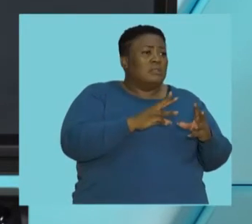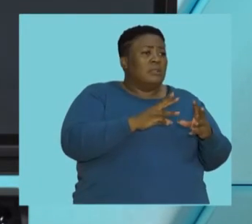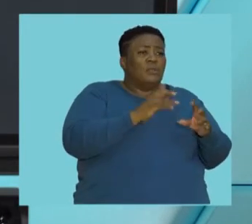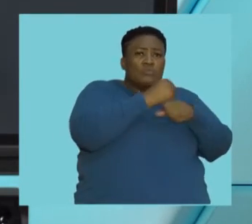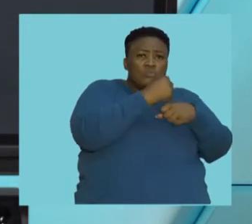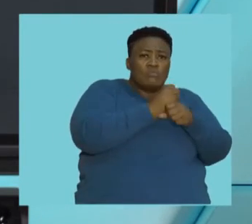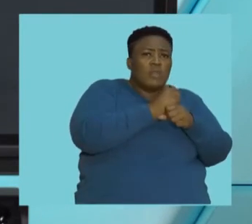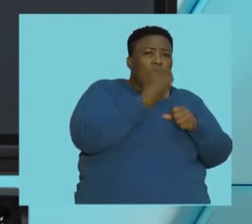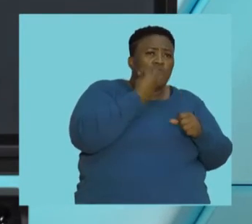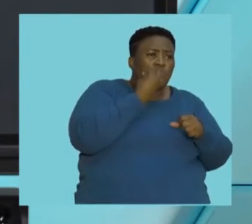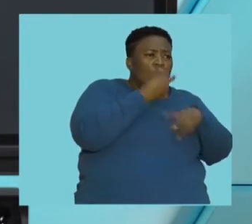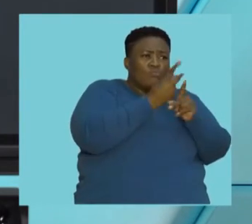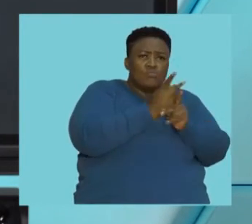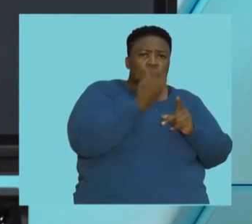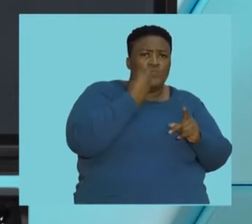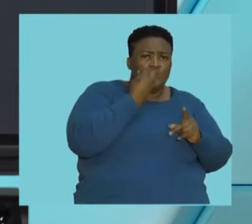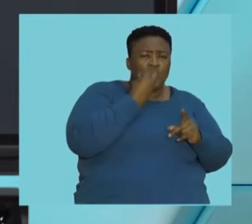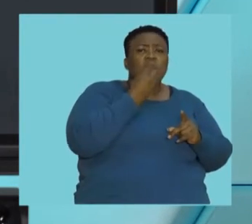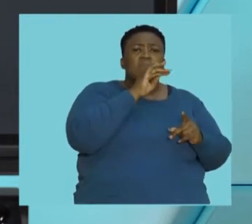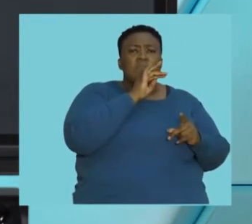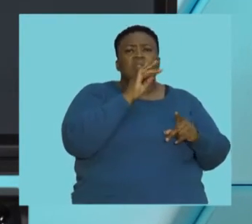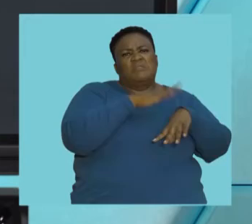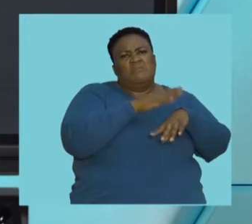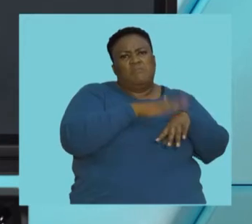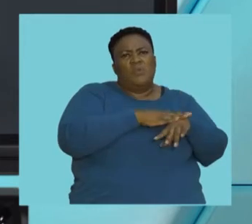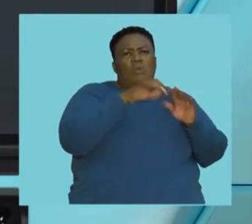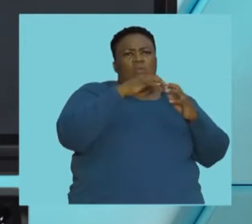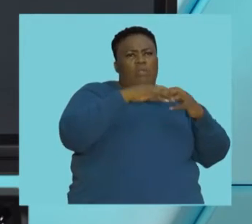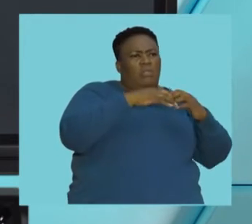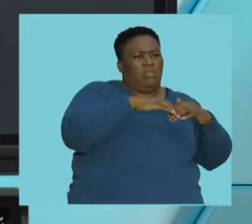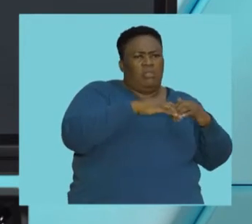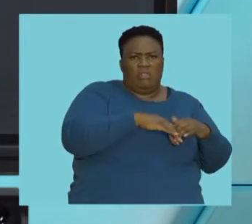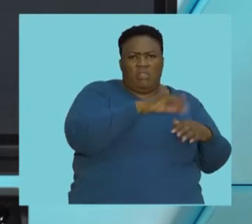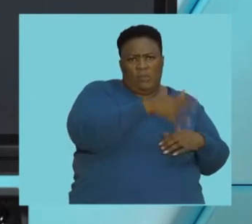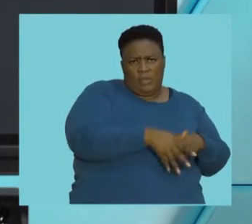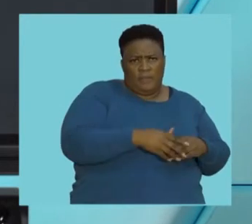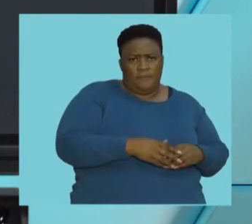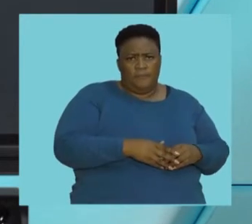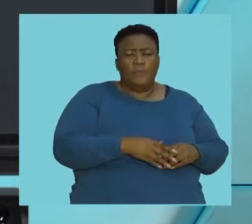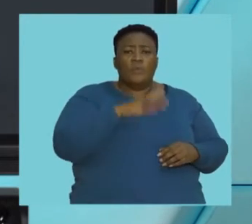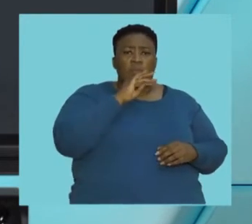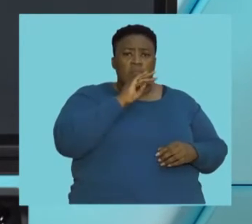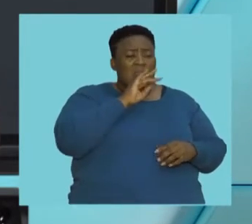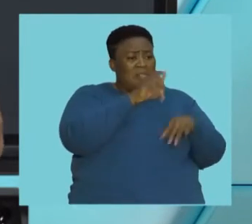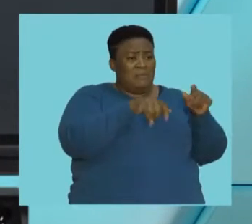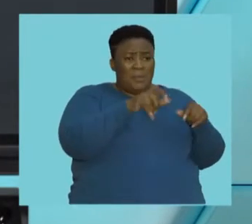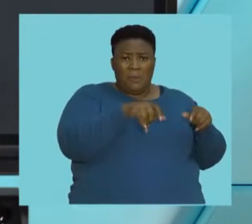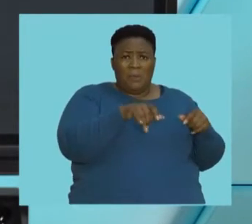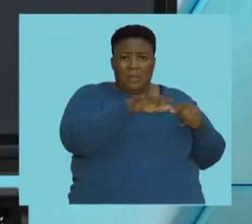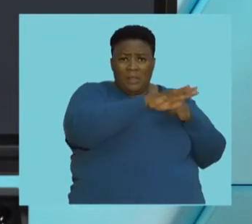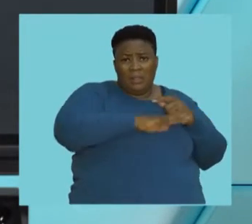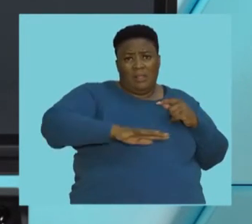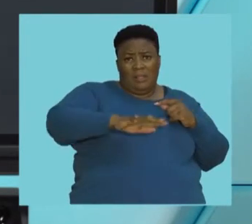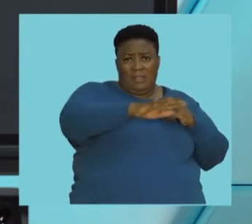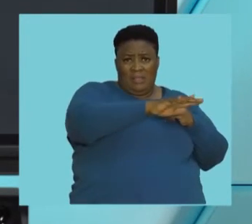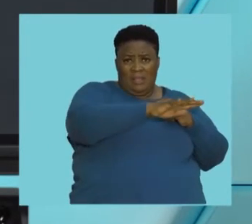this will affect food security and lead to further loss of food availability to consumers in that in the